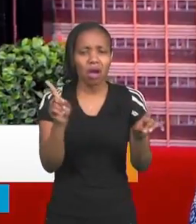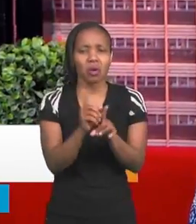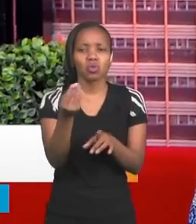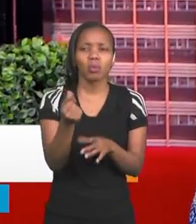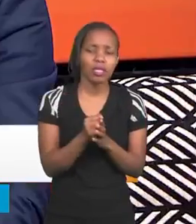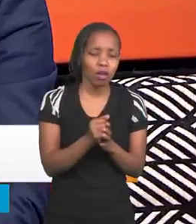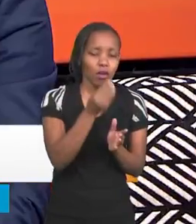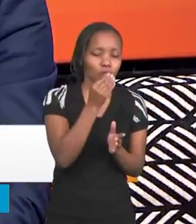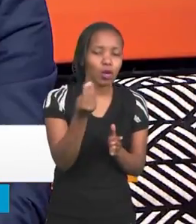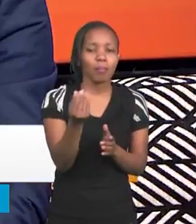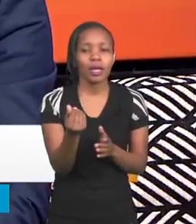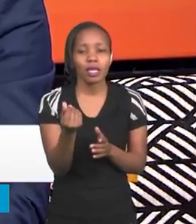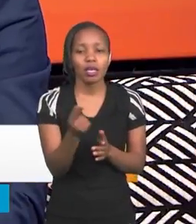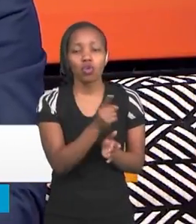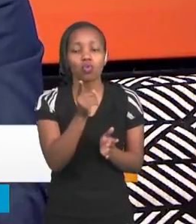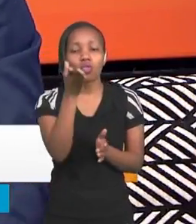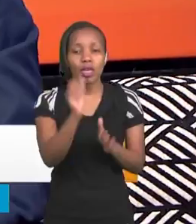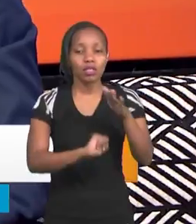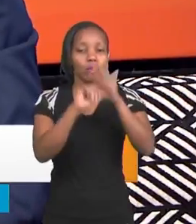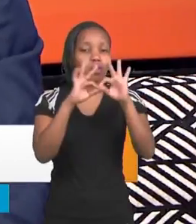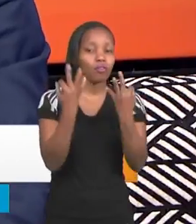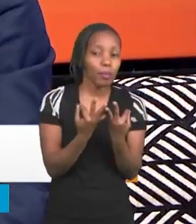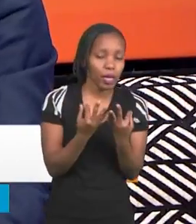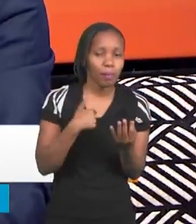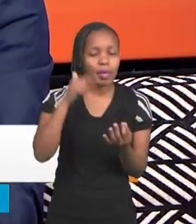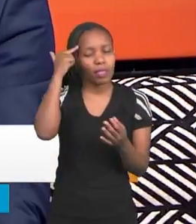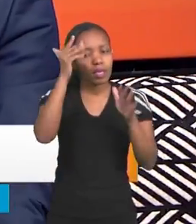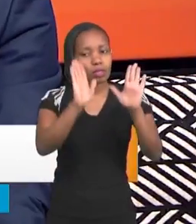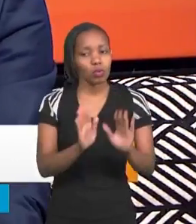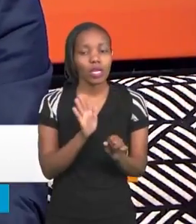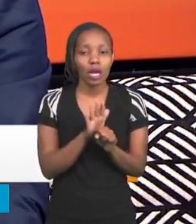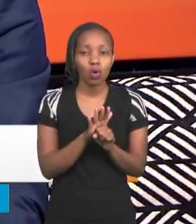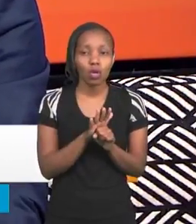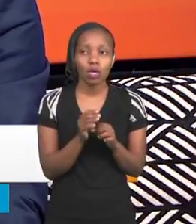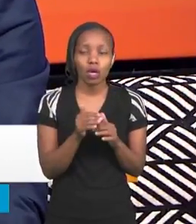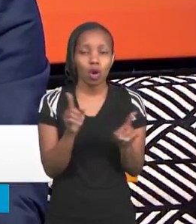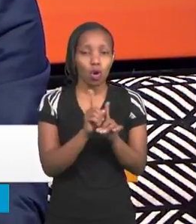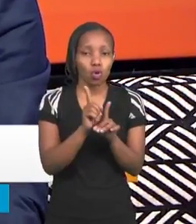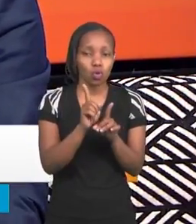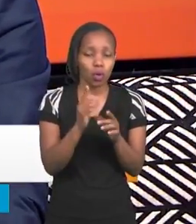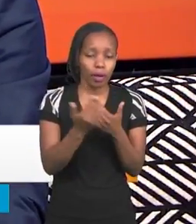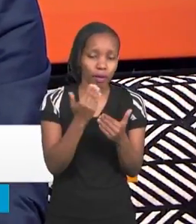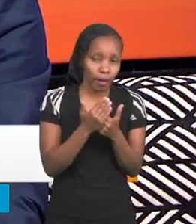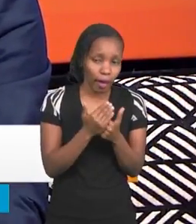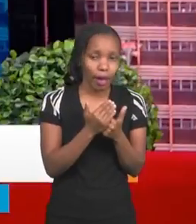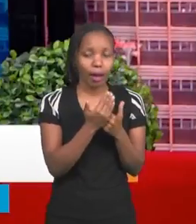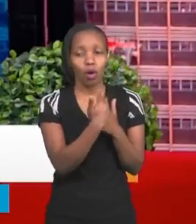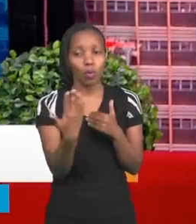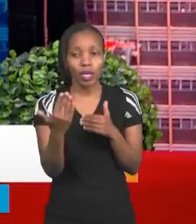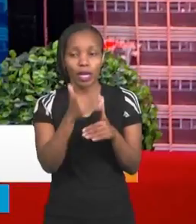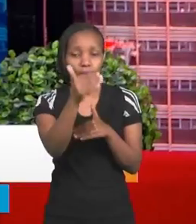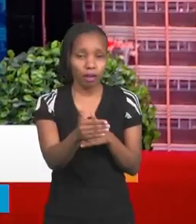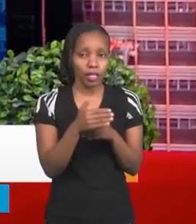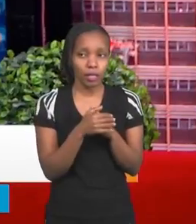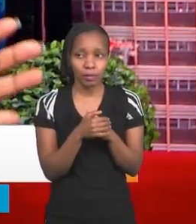Beyond food and money on the table, are you there for your family? Okay. I think that's the most important. And maybe just to build on the aftercare component, it's true,